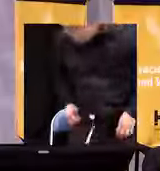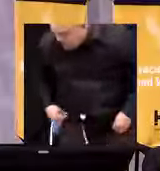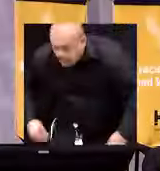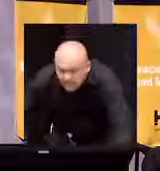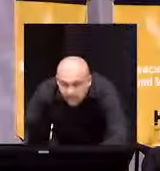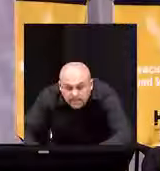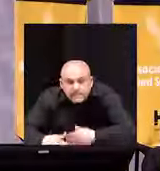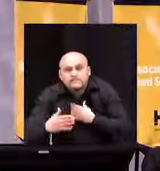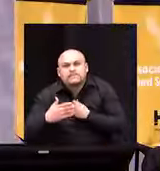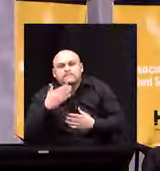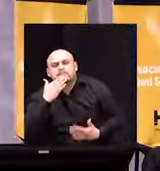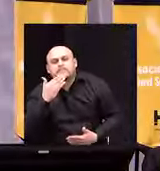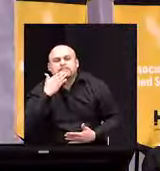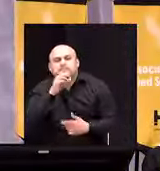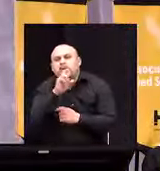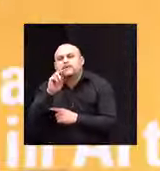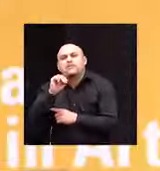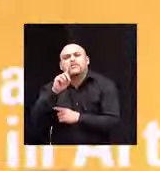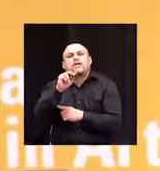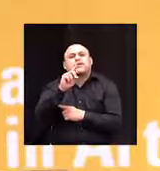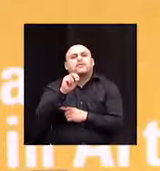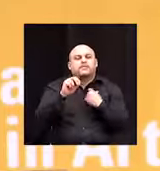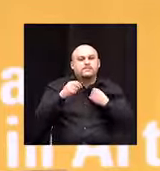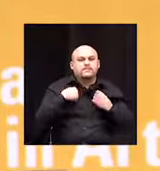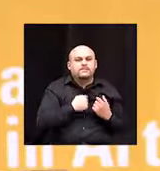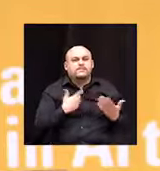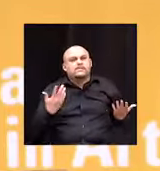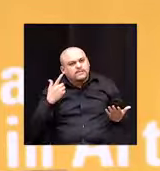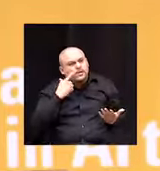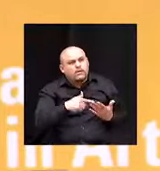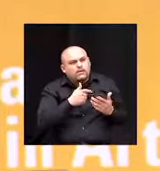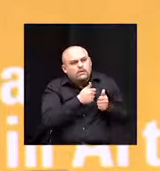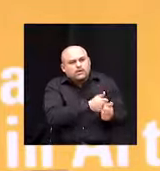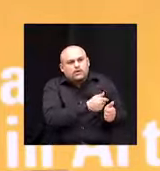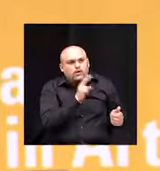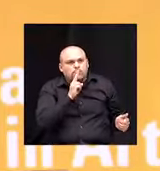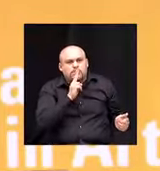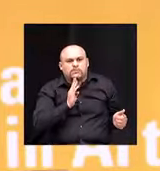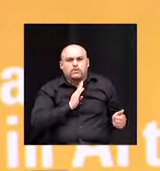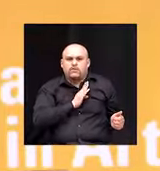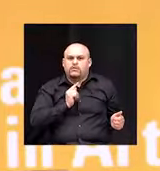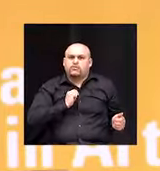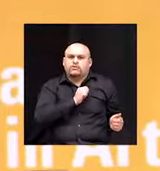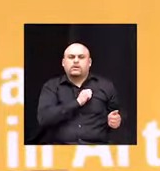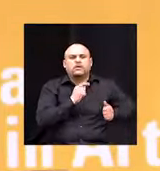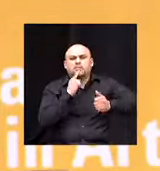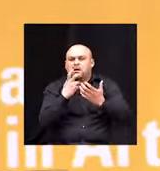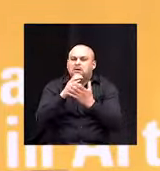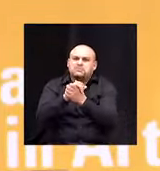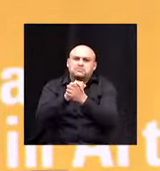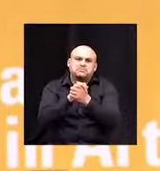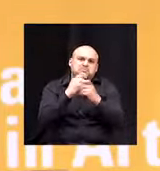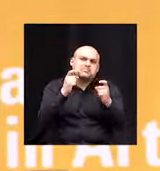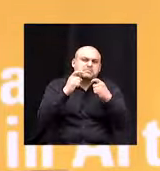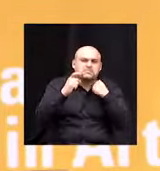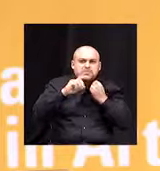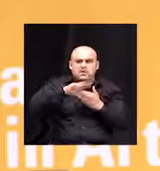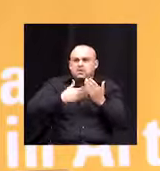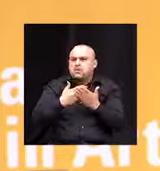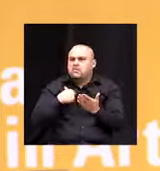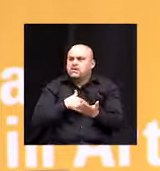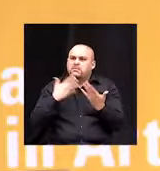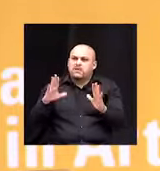Thank you, Dr. Maldonado. On behalf of the Houston Community College Board of Trustees, congratulations to our graduates,